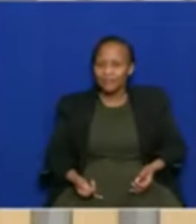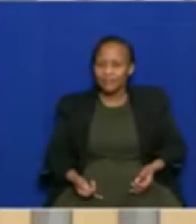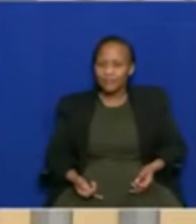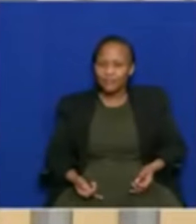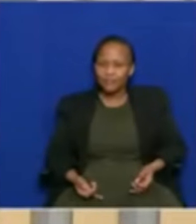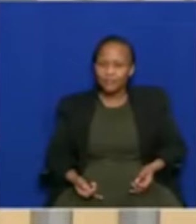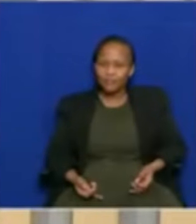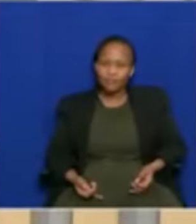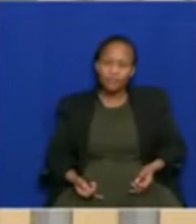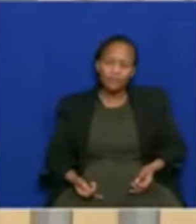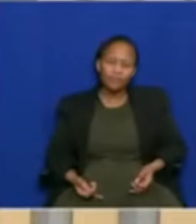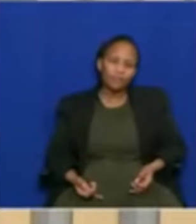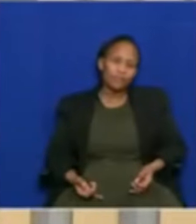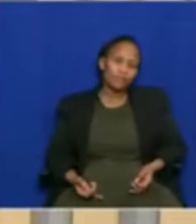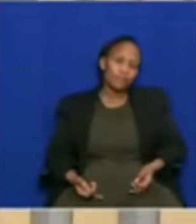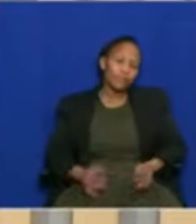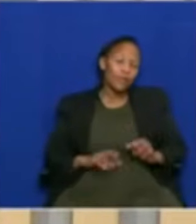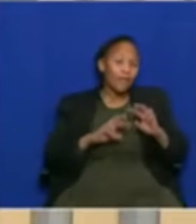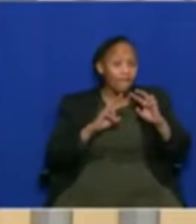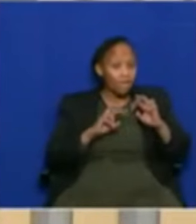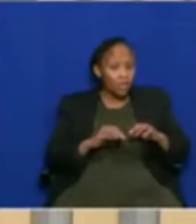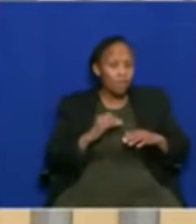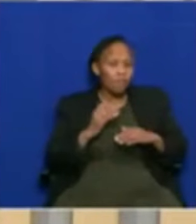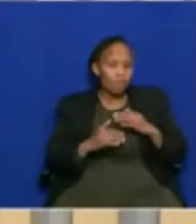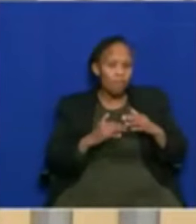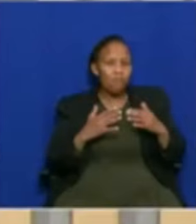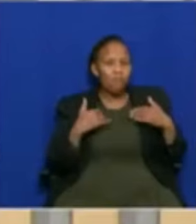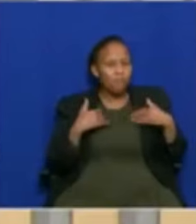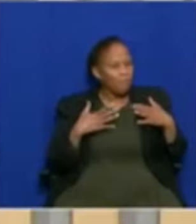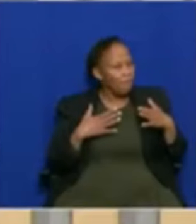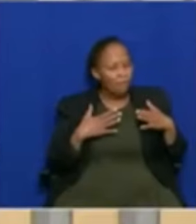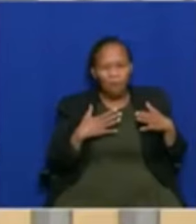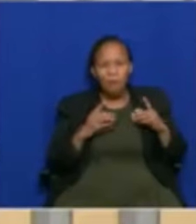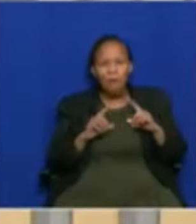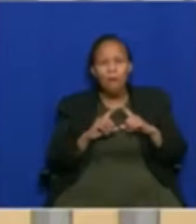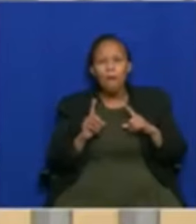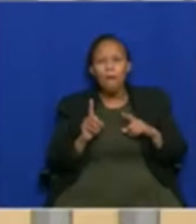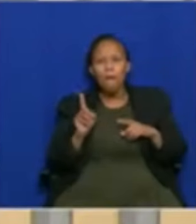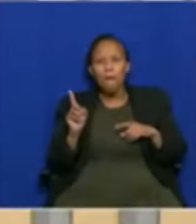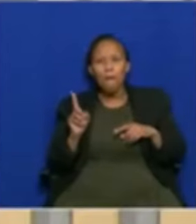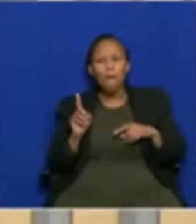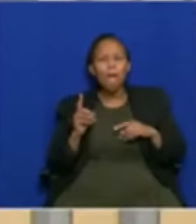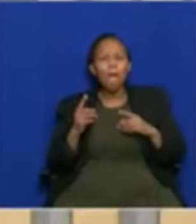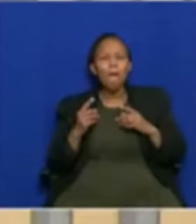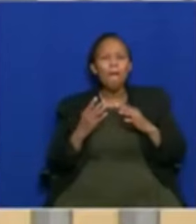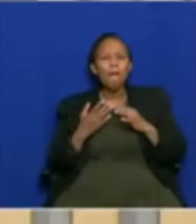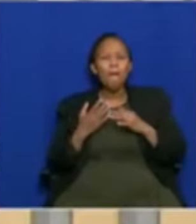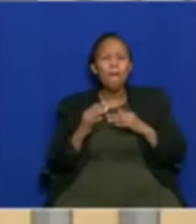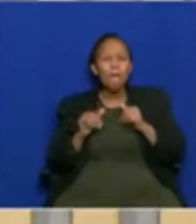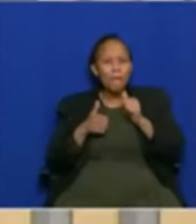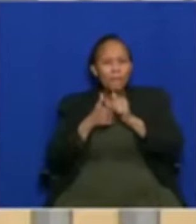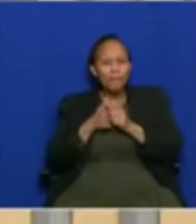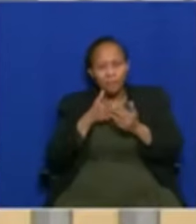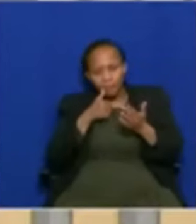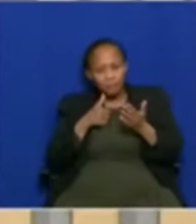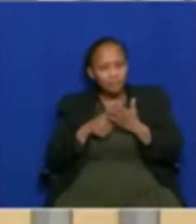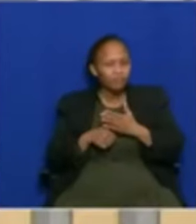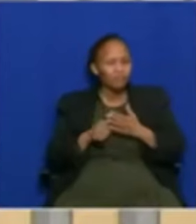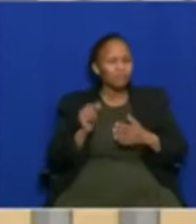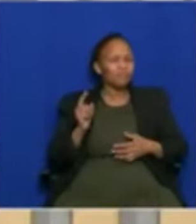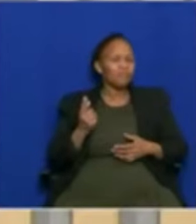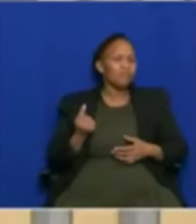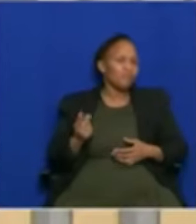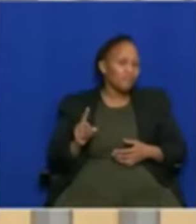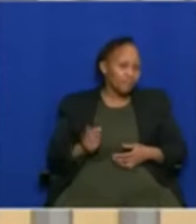hadn't started. What she did to get through and comply with the letter, she could not register on